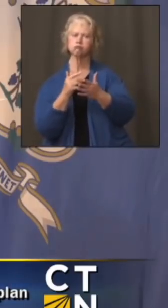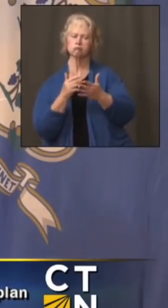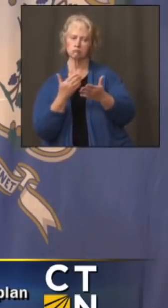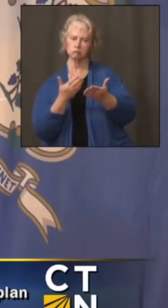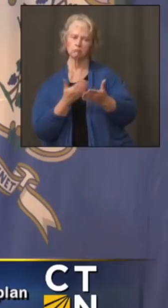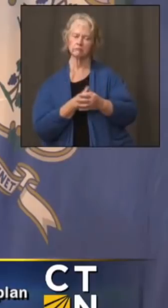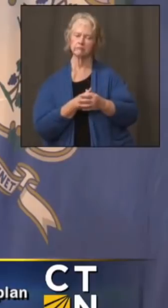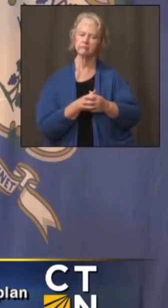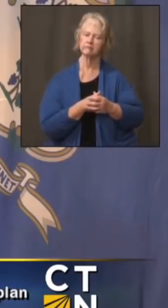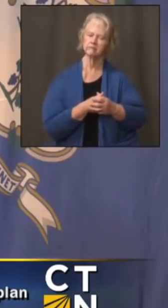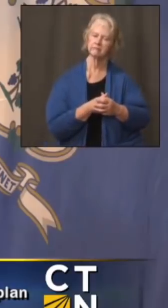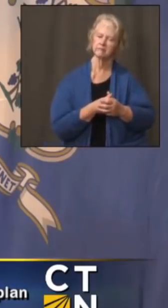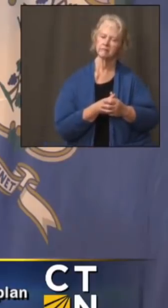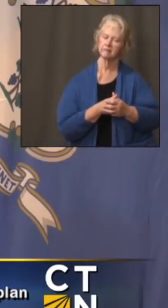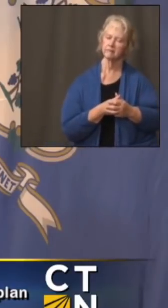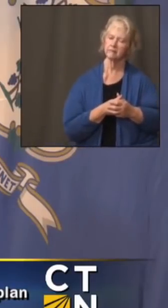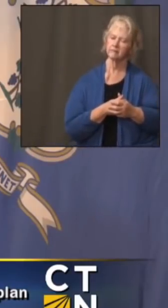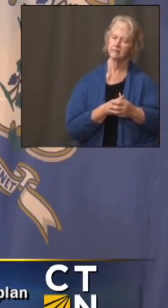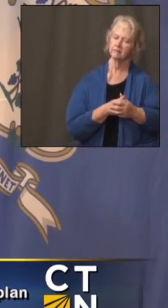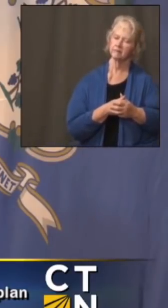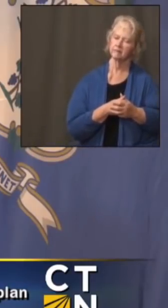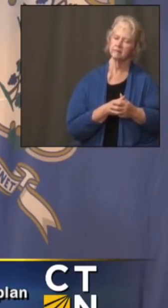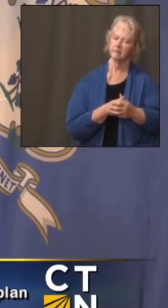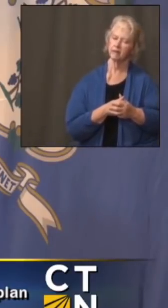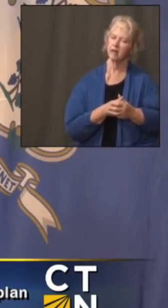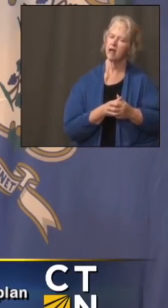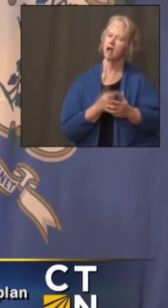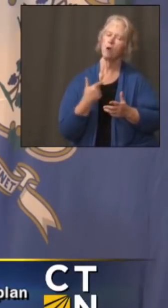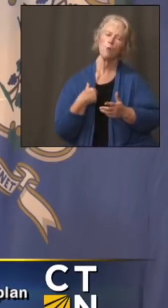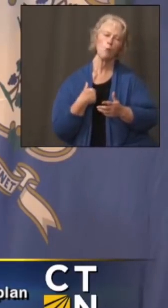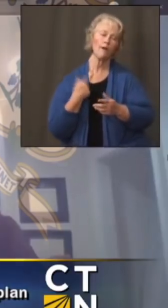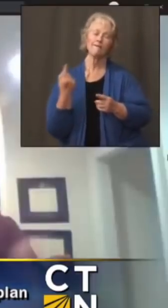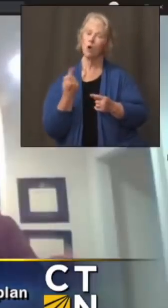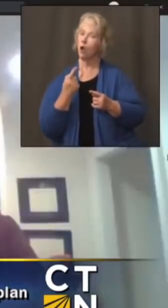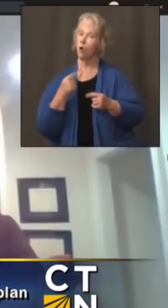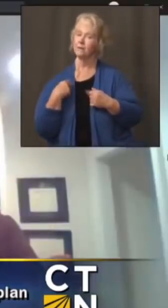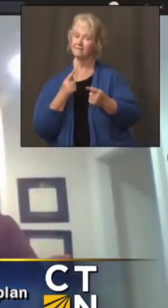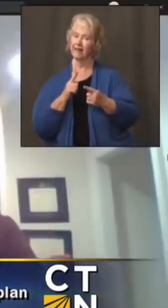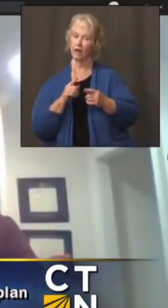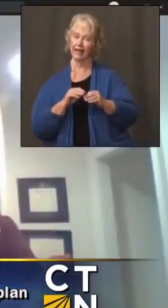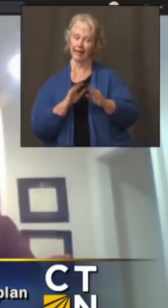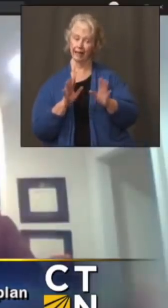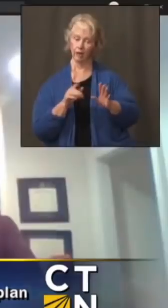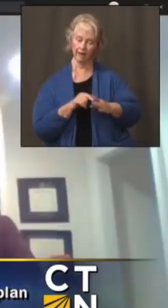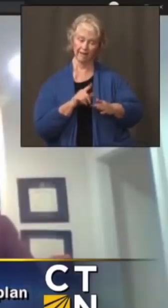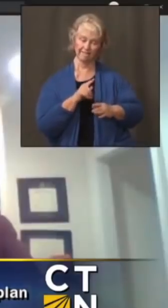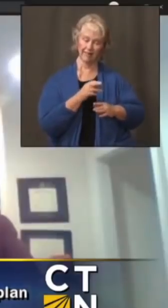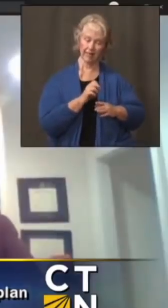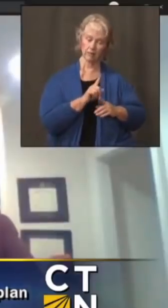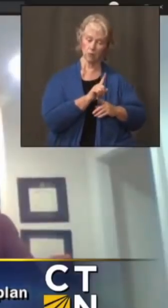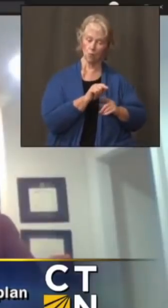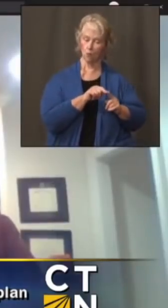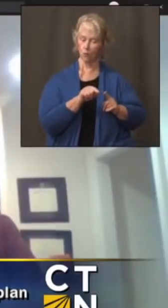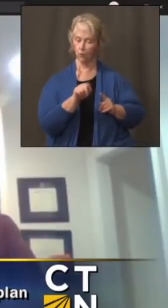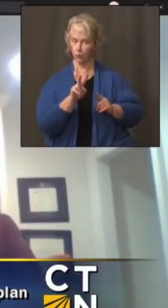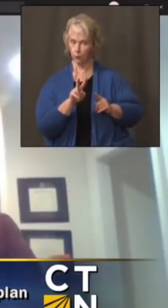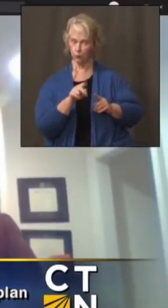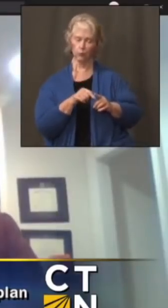Yeah, Governor, the one thing I would just add is we've always been very clear that the progression from phase 1 to 2 and now 2 to 3 is going to be